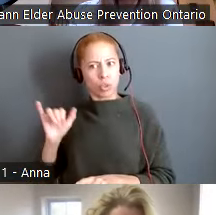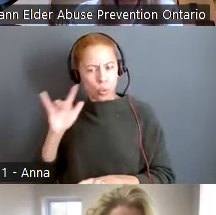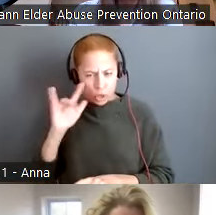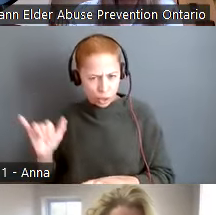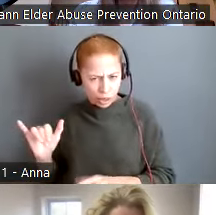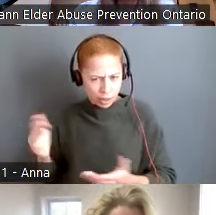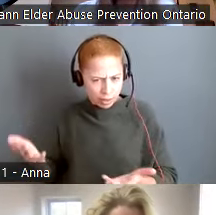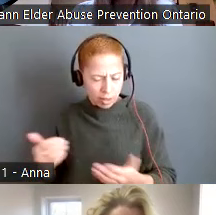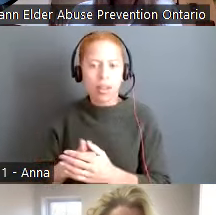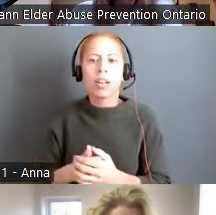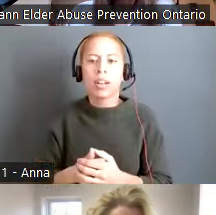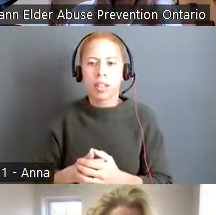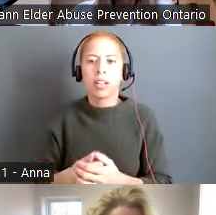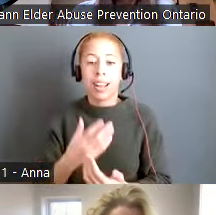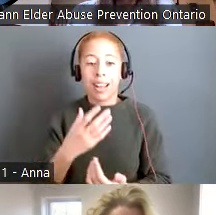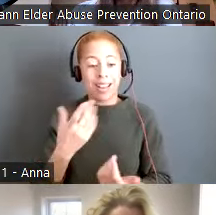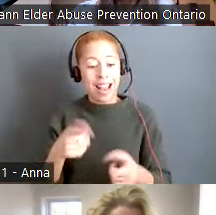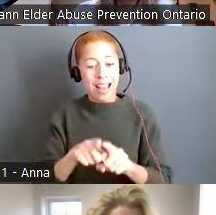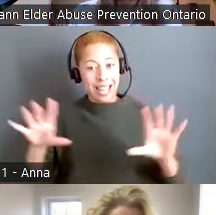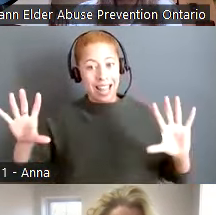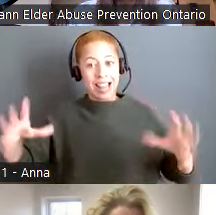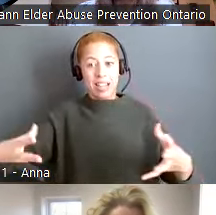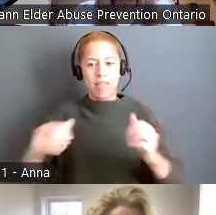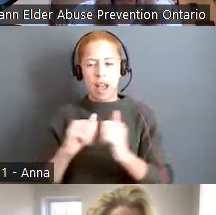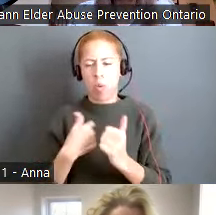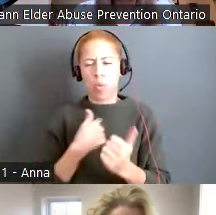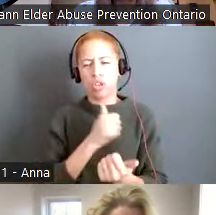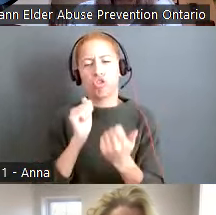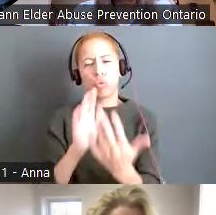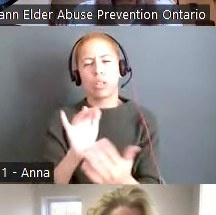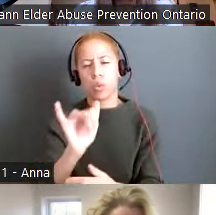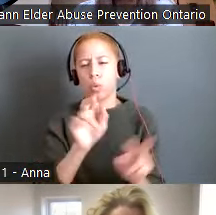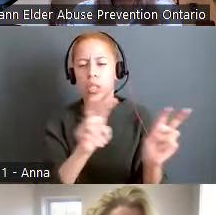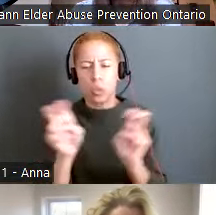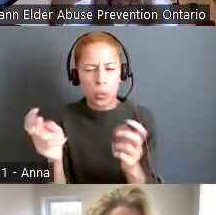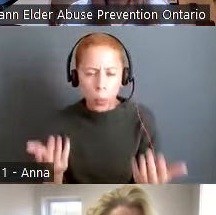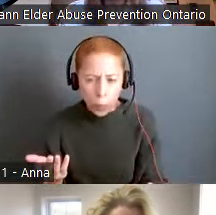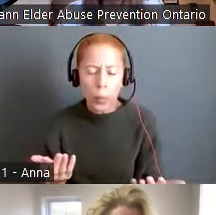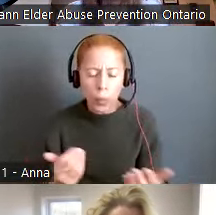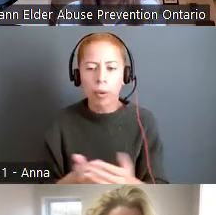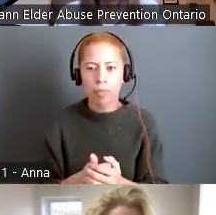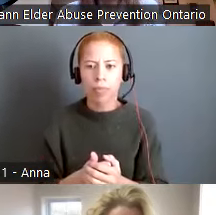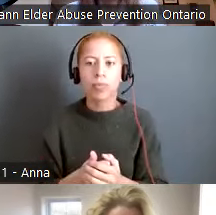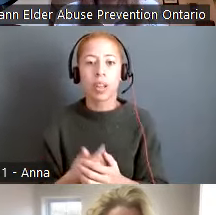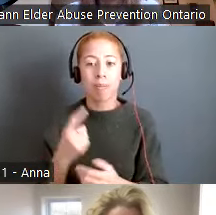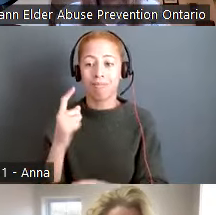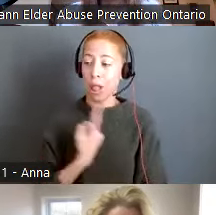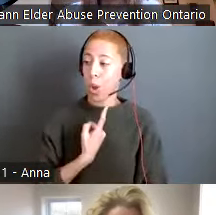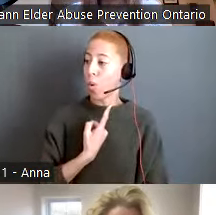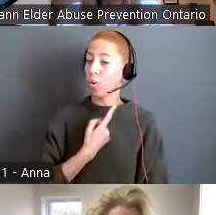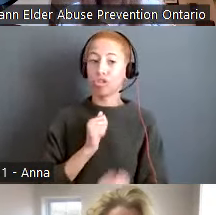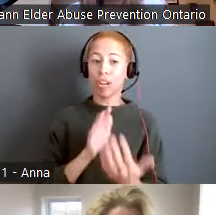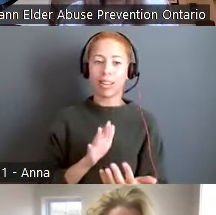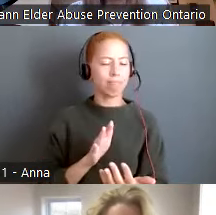do as a collective to address these issues, because we can't do these. We can't address this alone. We have to work in